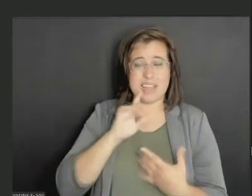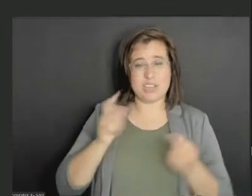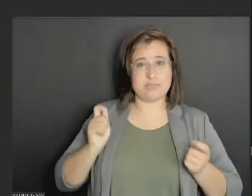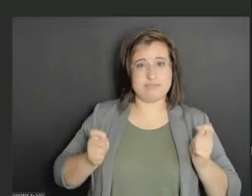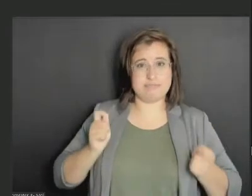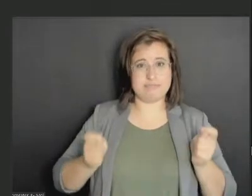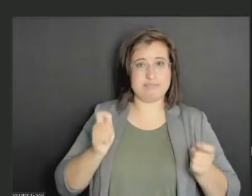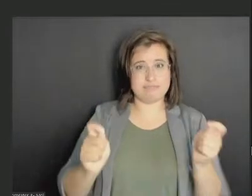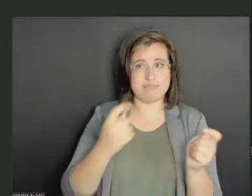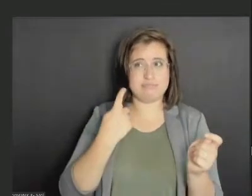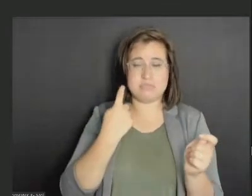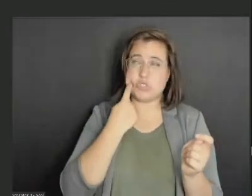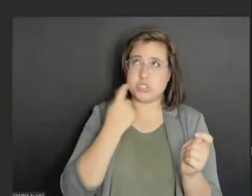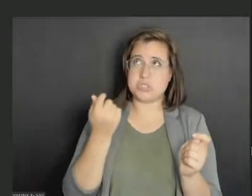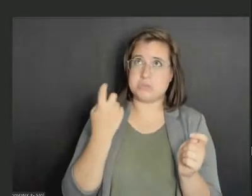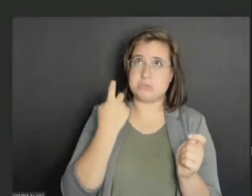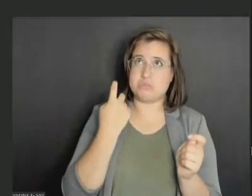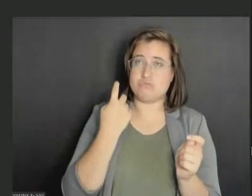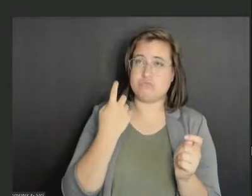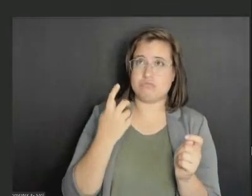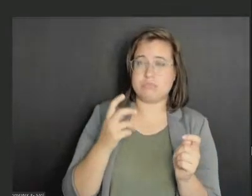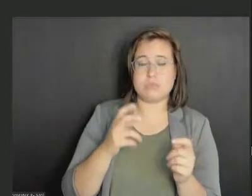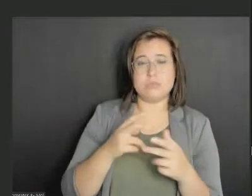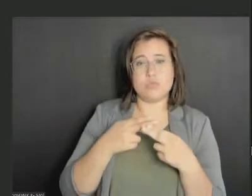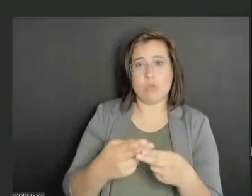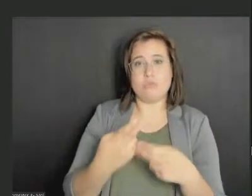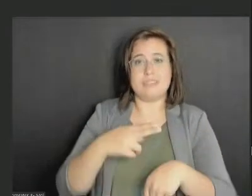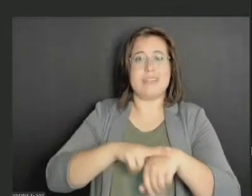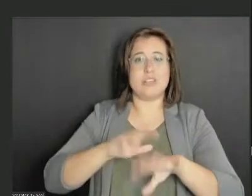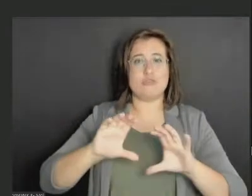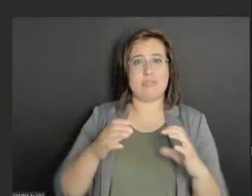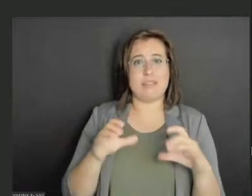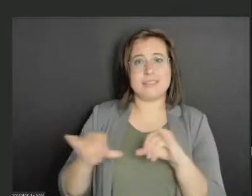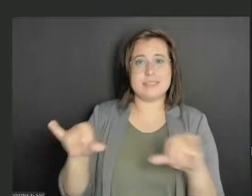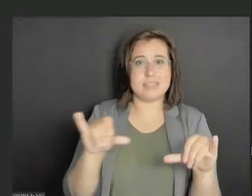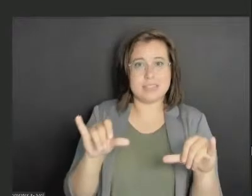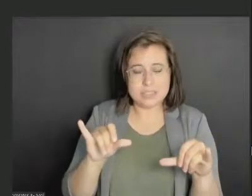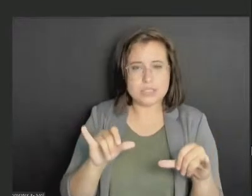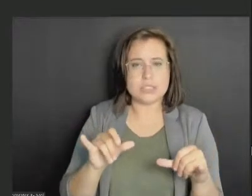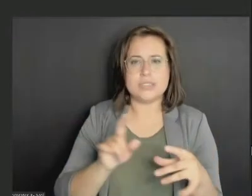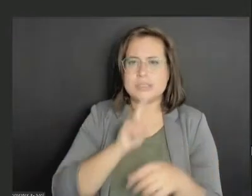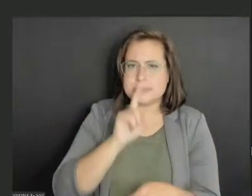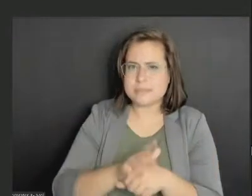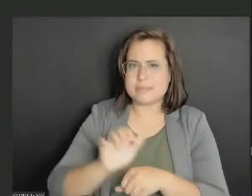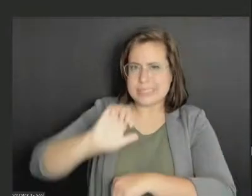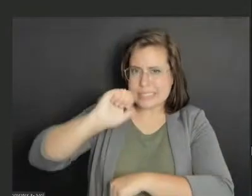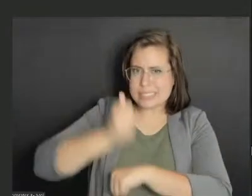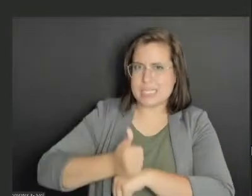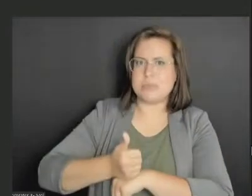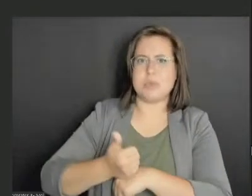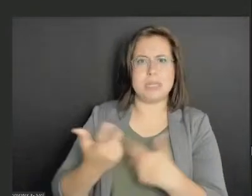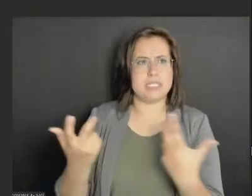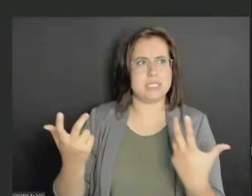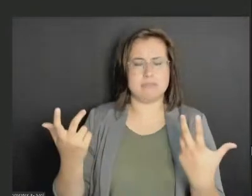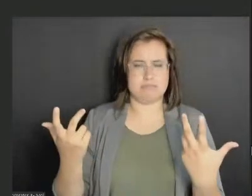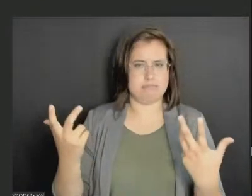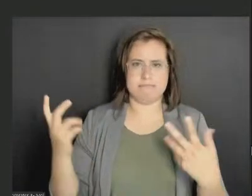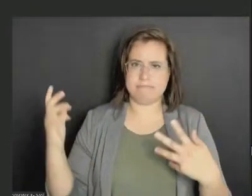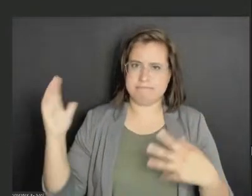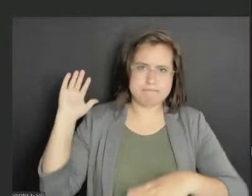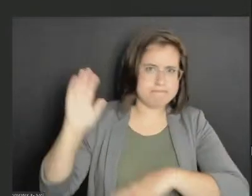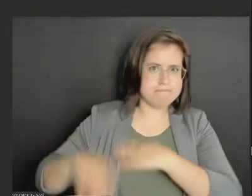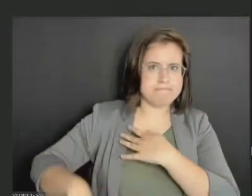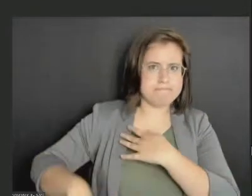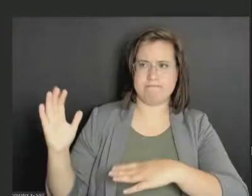years ago, known as the national class standards. Let's ensure they're being implemented across the board. It's